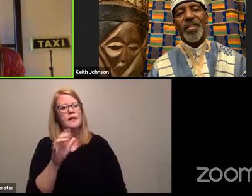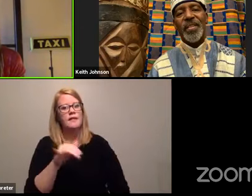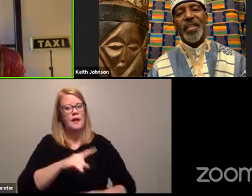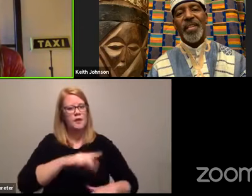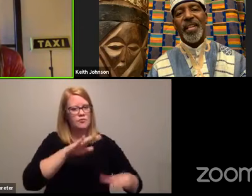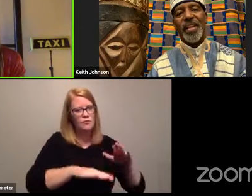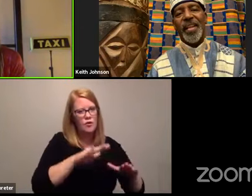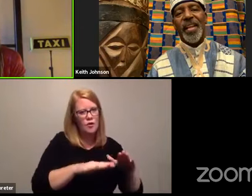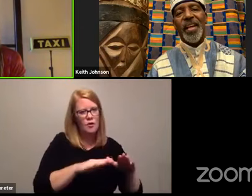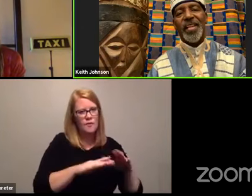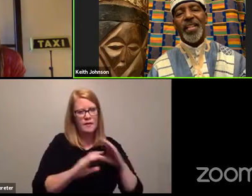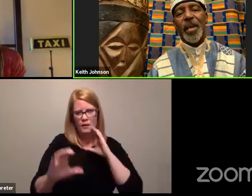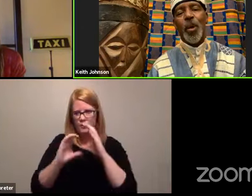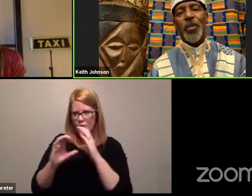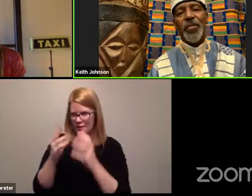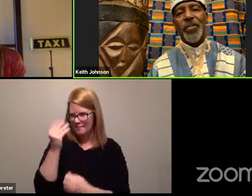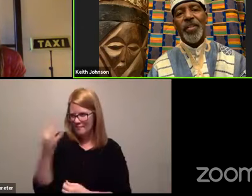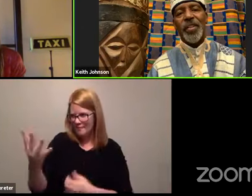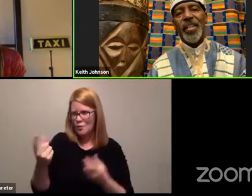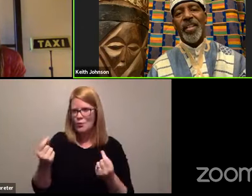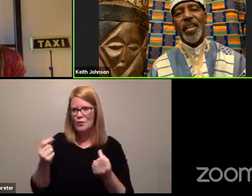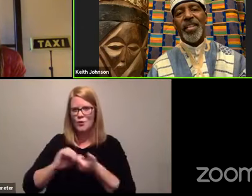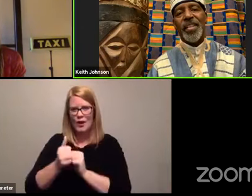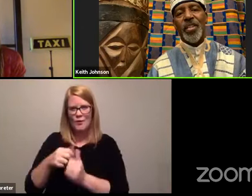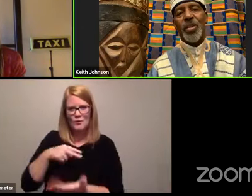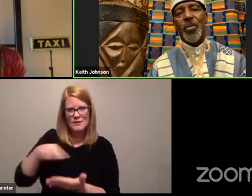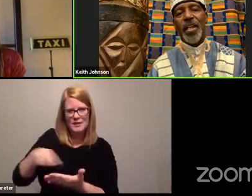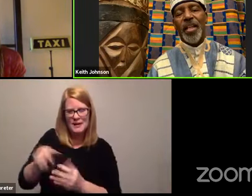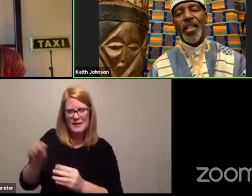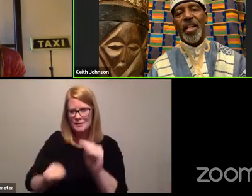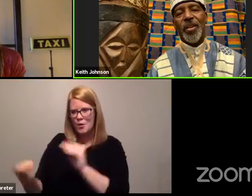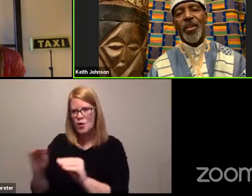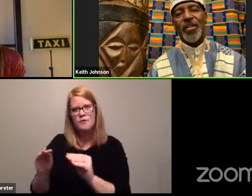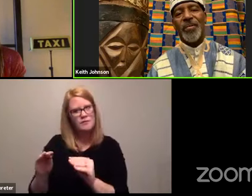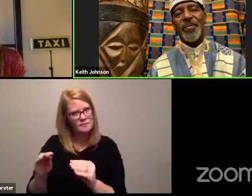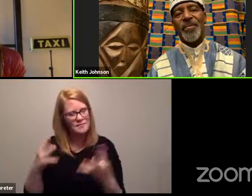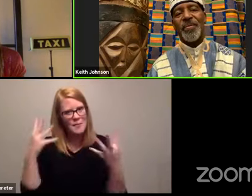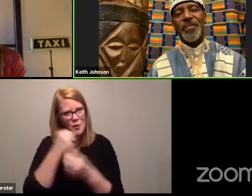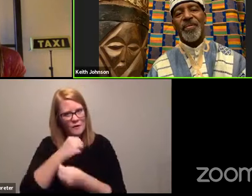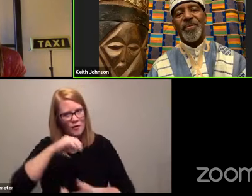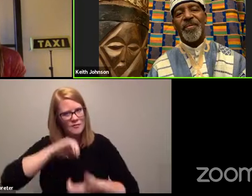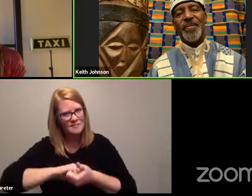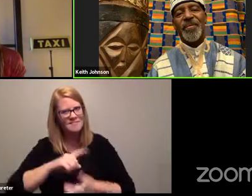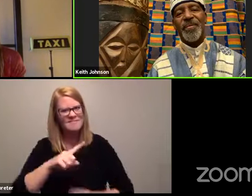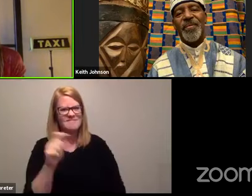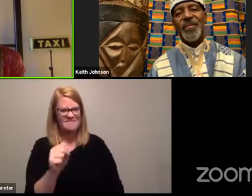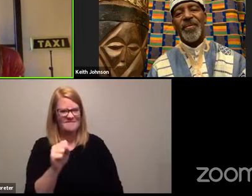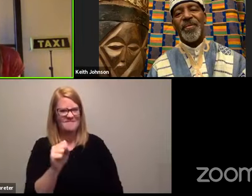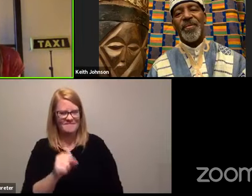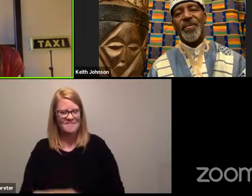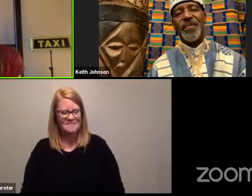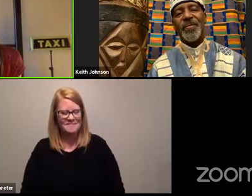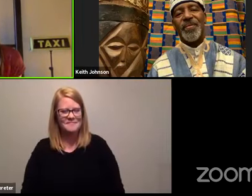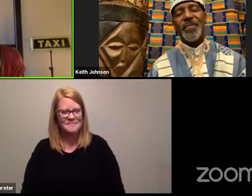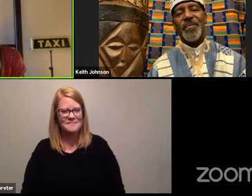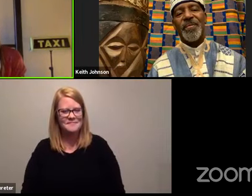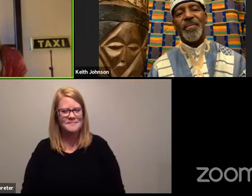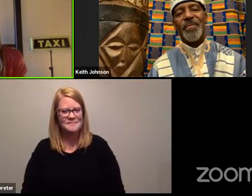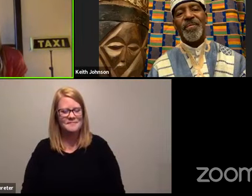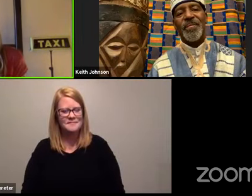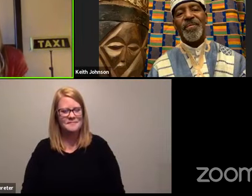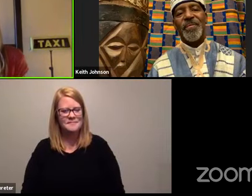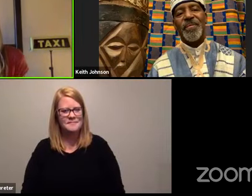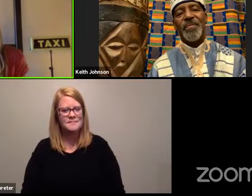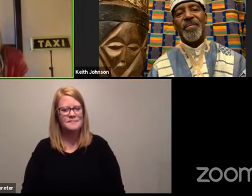that. Yes, they both accentuate each other. And tell us where